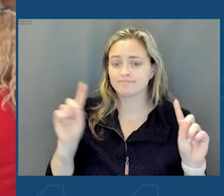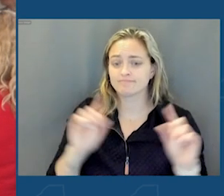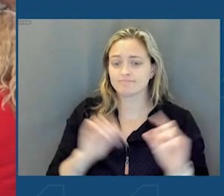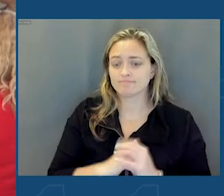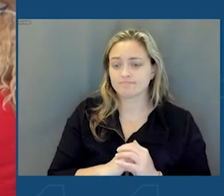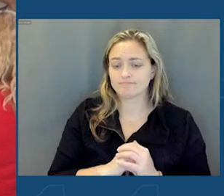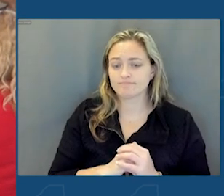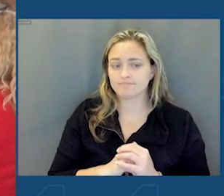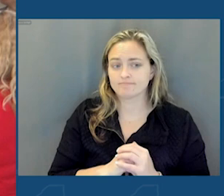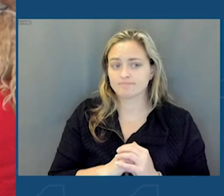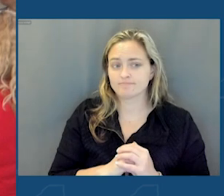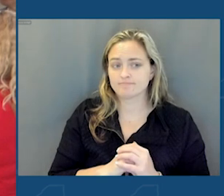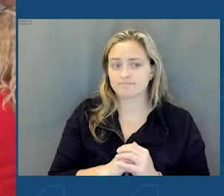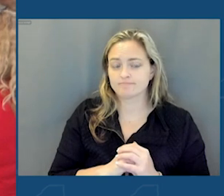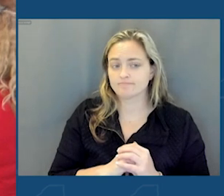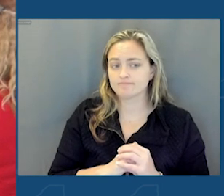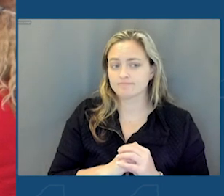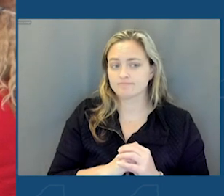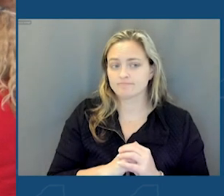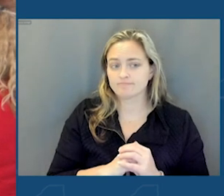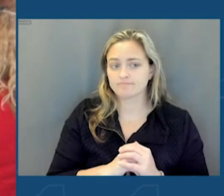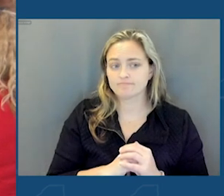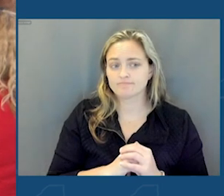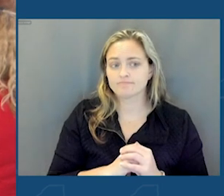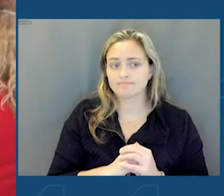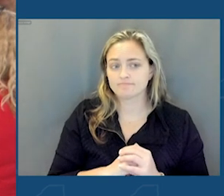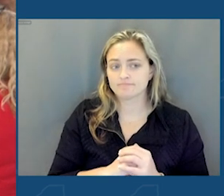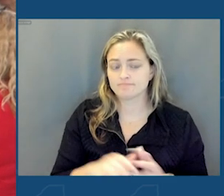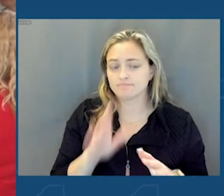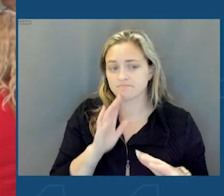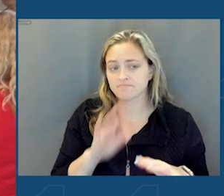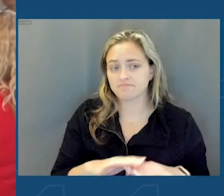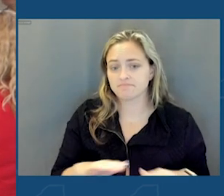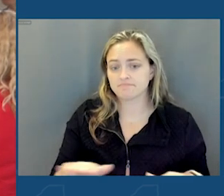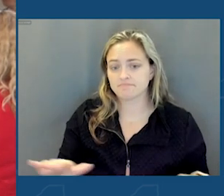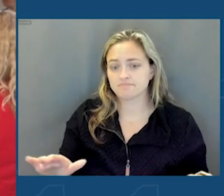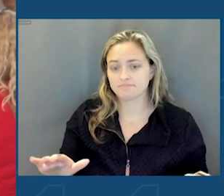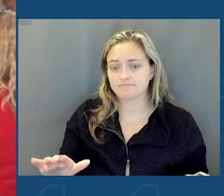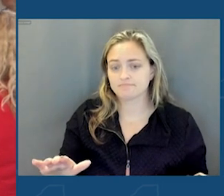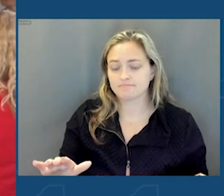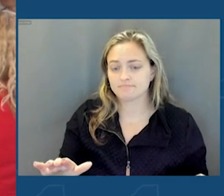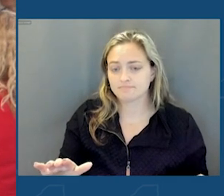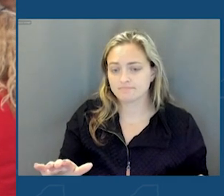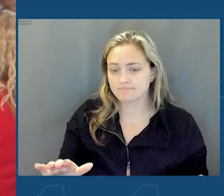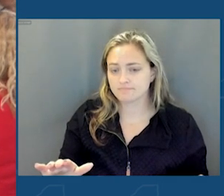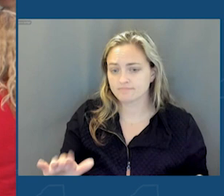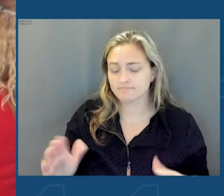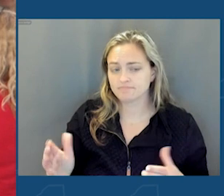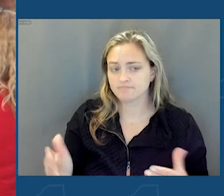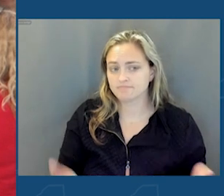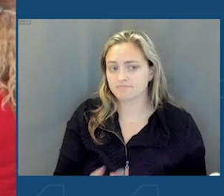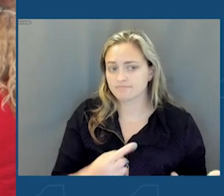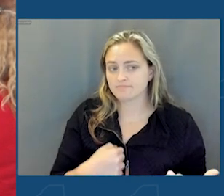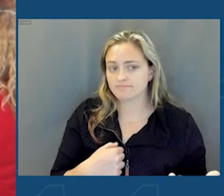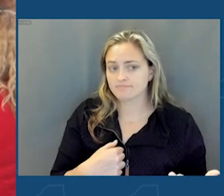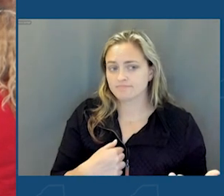come. 'Tis grace that has brought